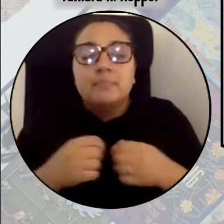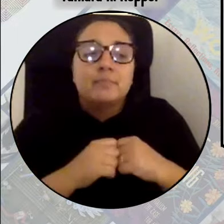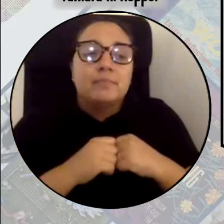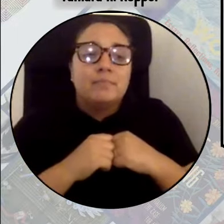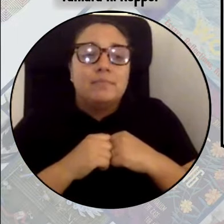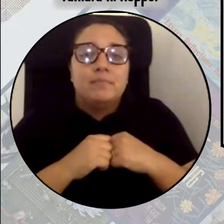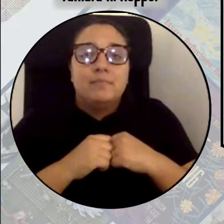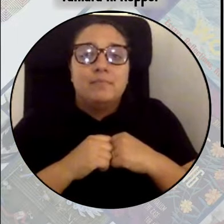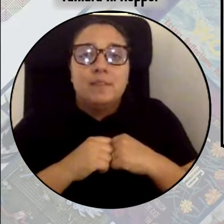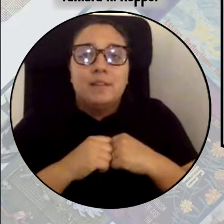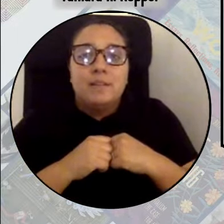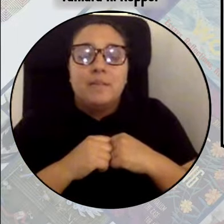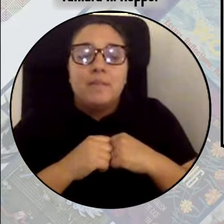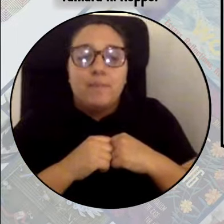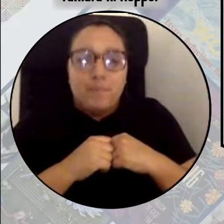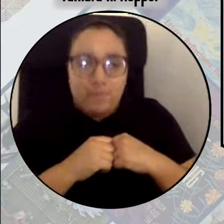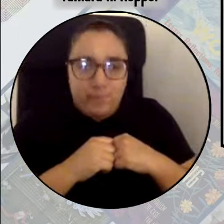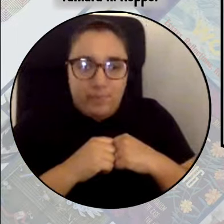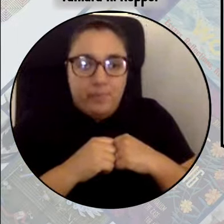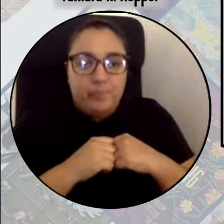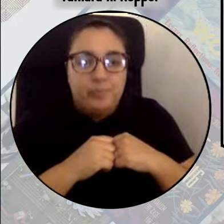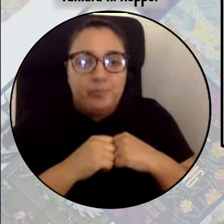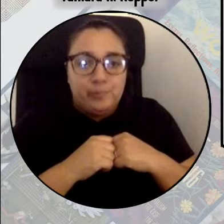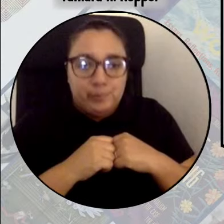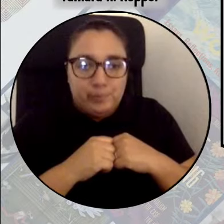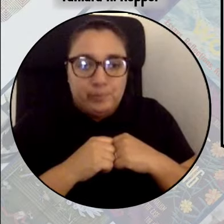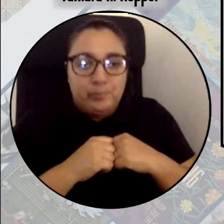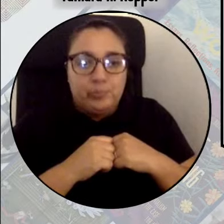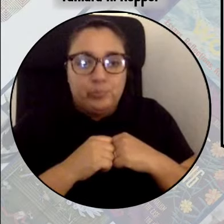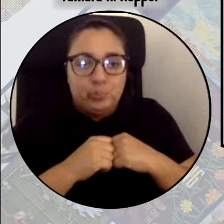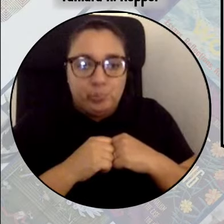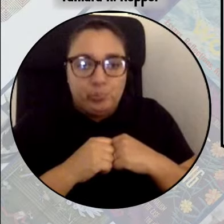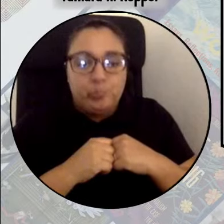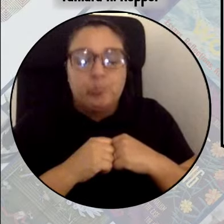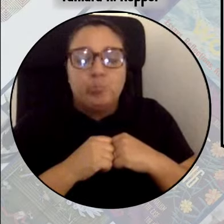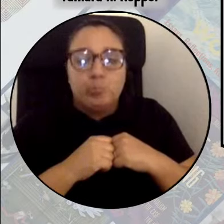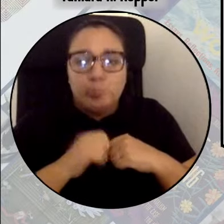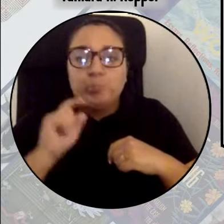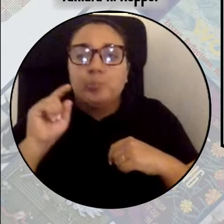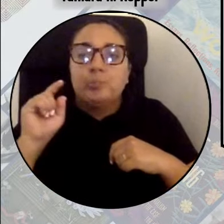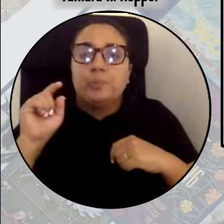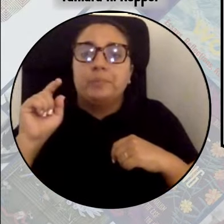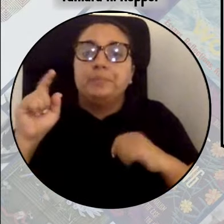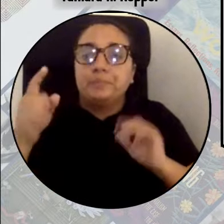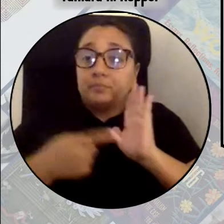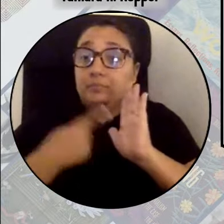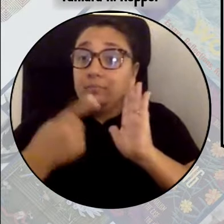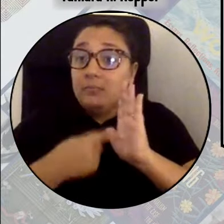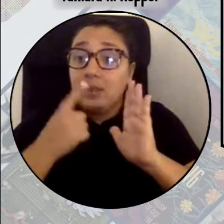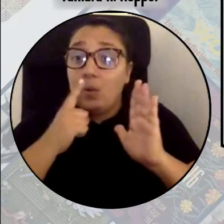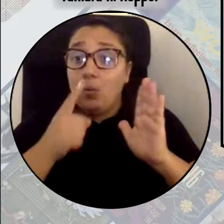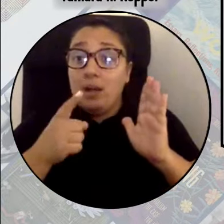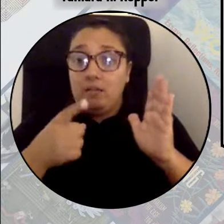as drugs for purposes of establishing grounds for exclusion and deportation under immigration regulations.